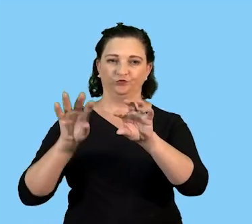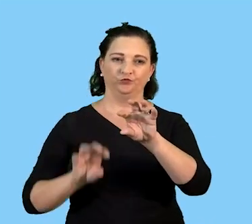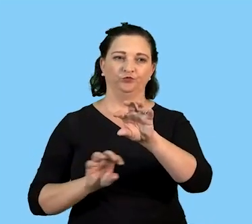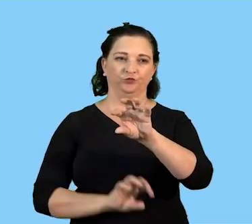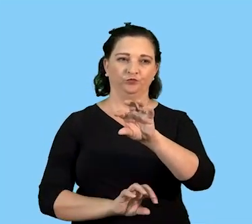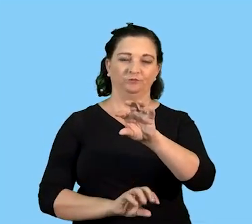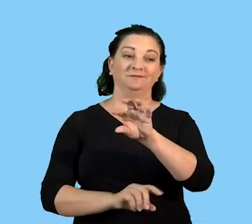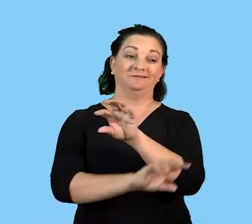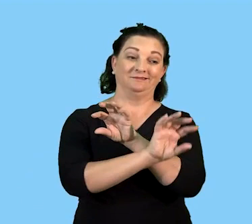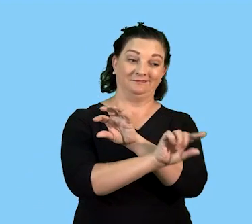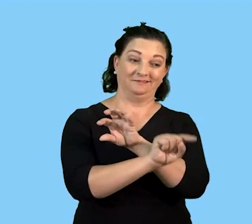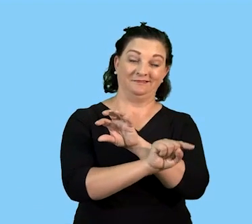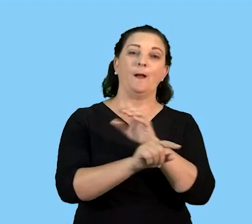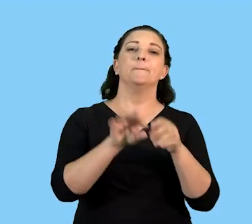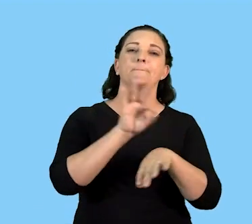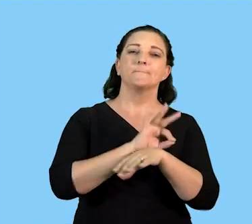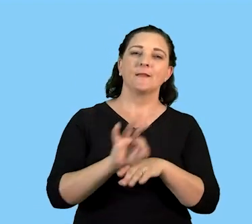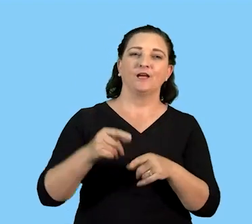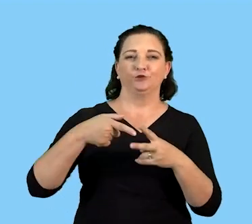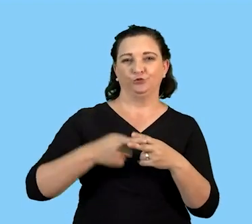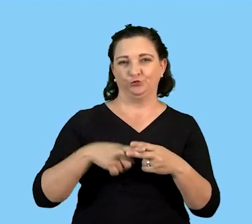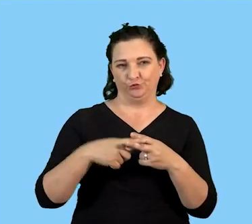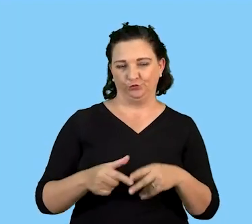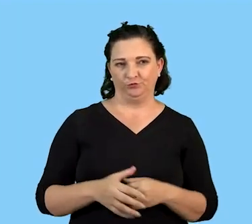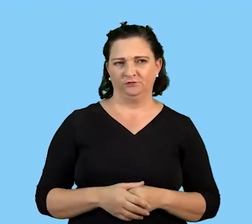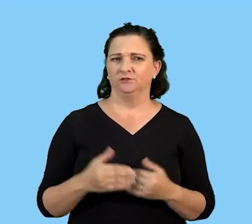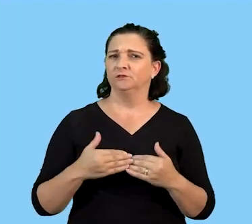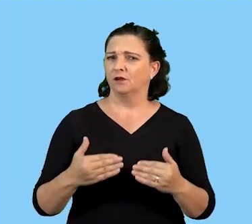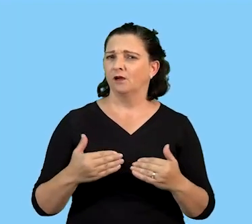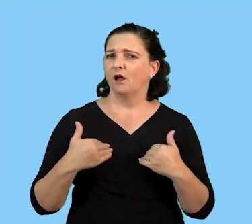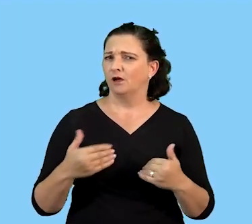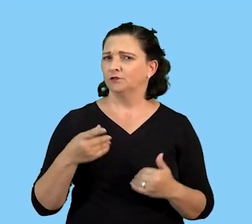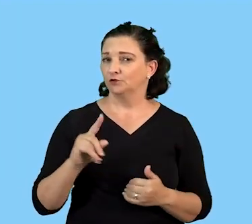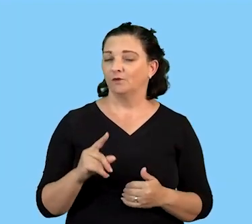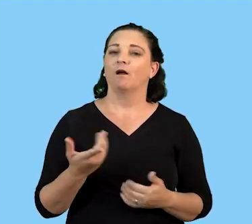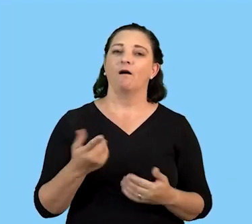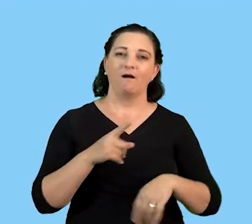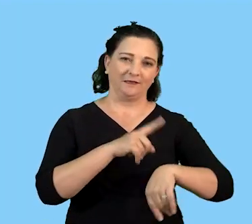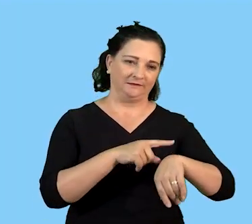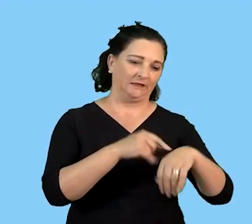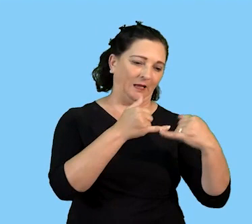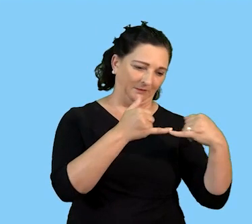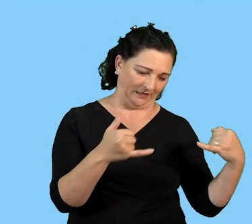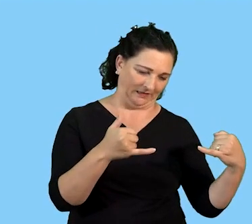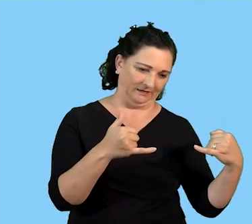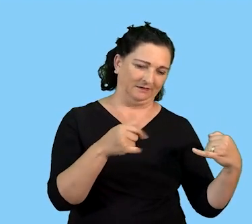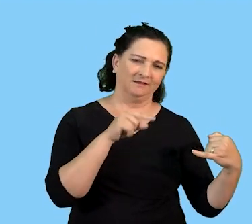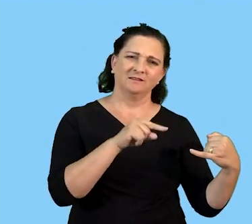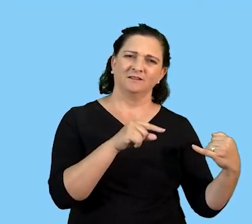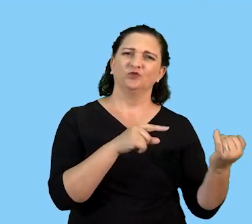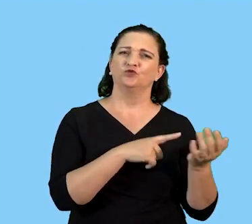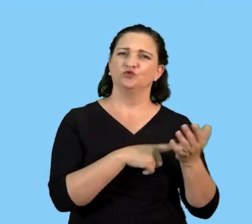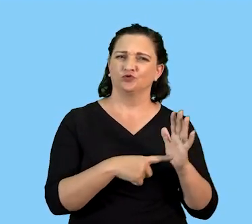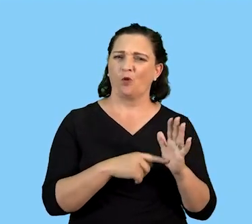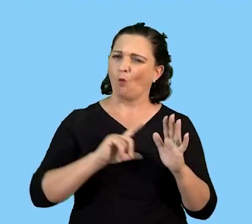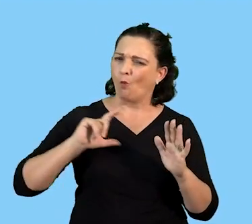which is planning tools. We'll start with timelines. A timeline is a representation of all the